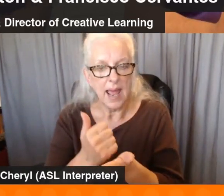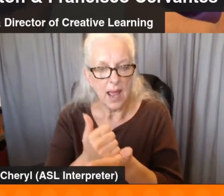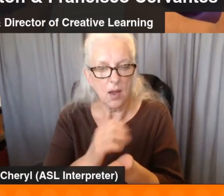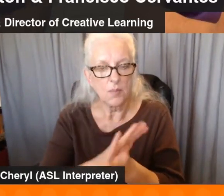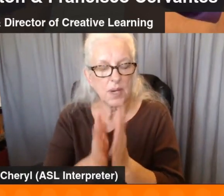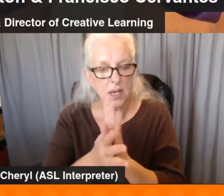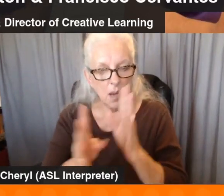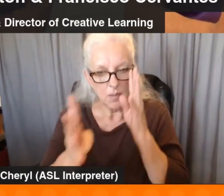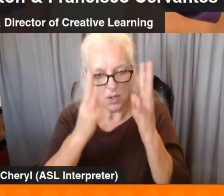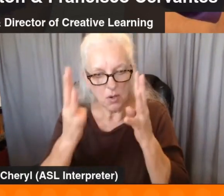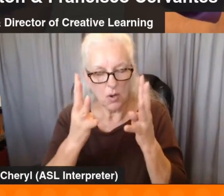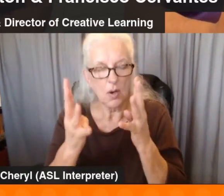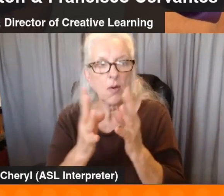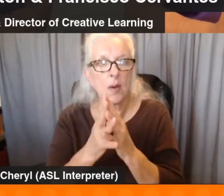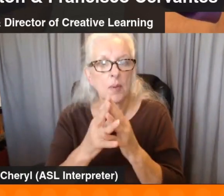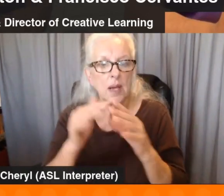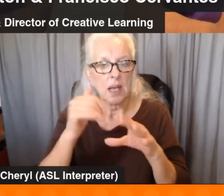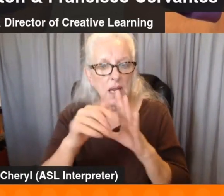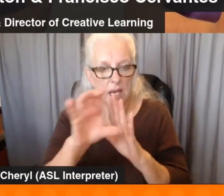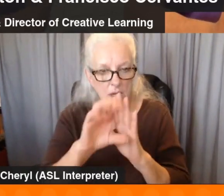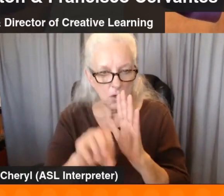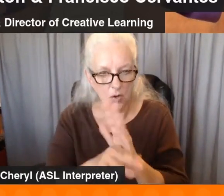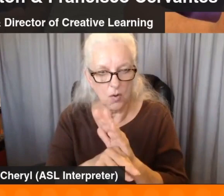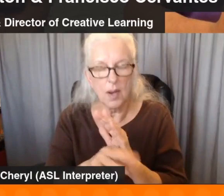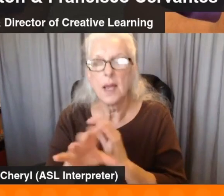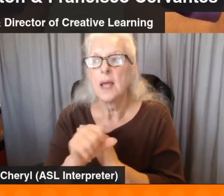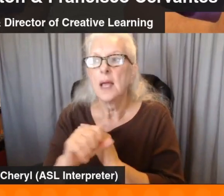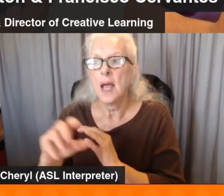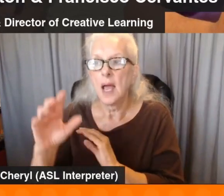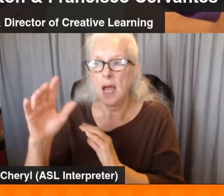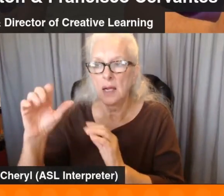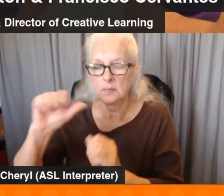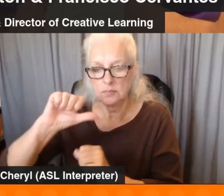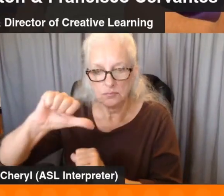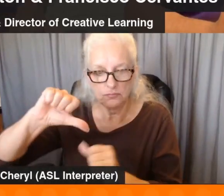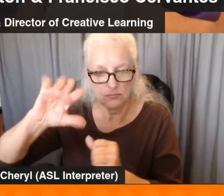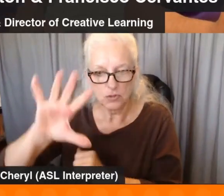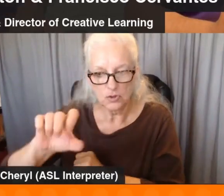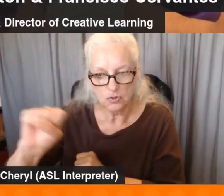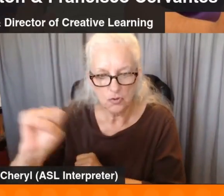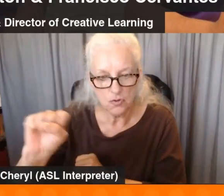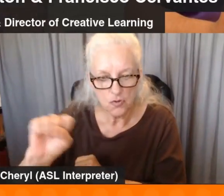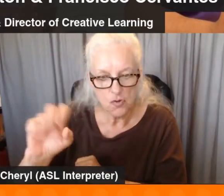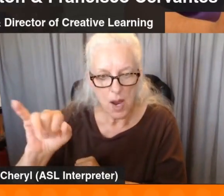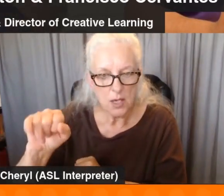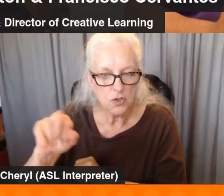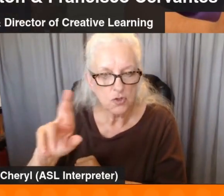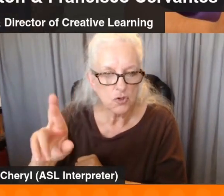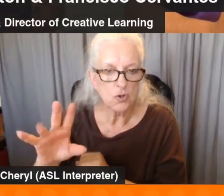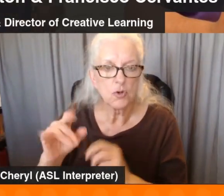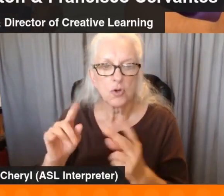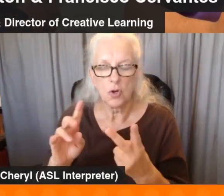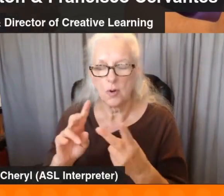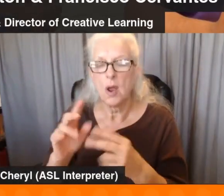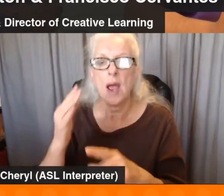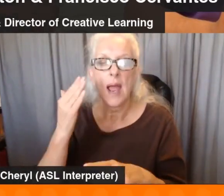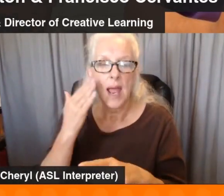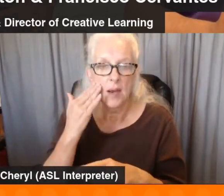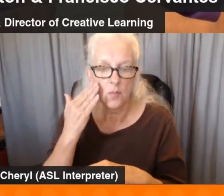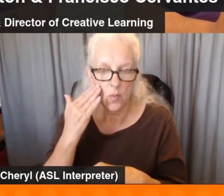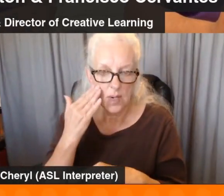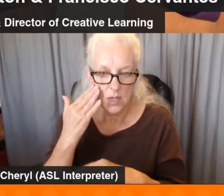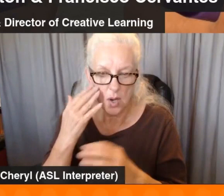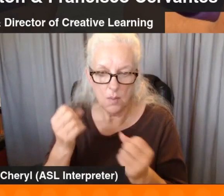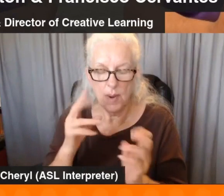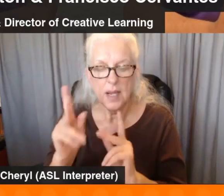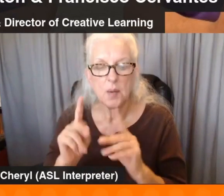curriculum, Scratch Jr. for diverse learners, creative learning with the Scratch offline app, which we know many, many, many people